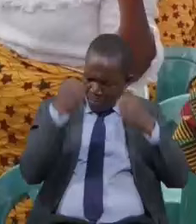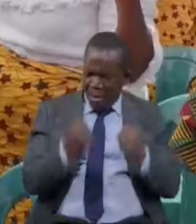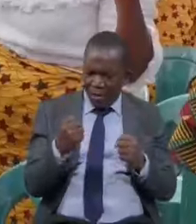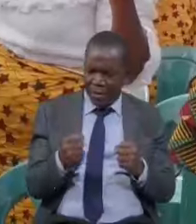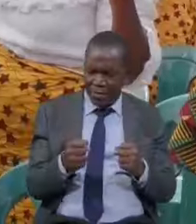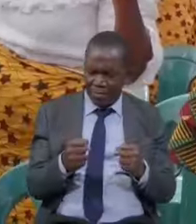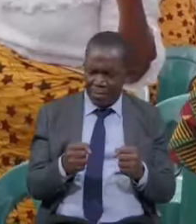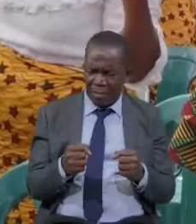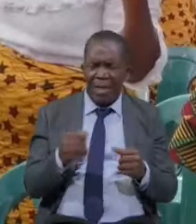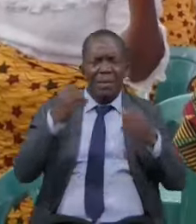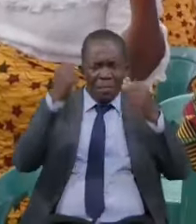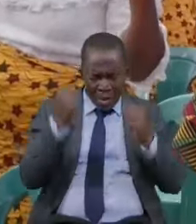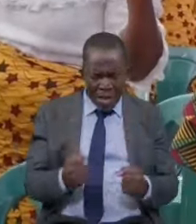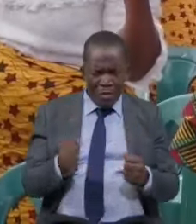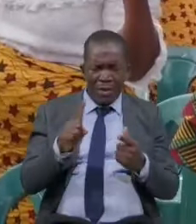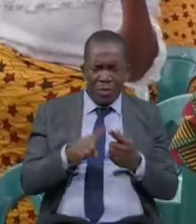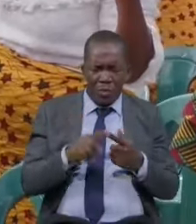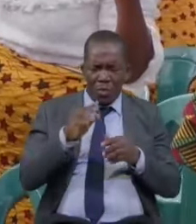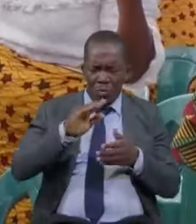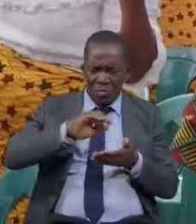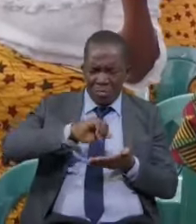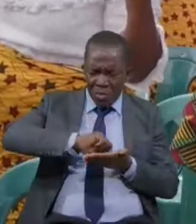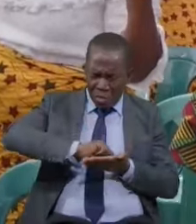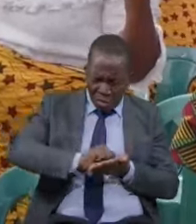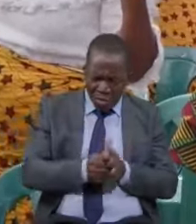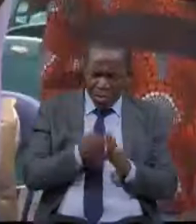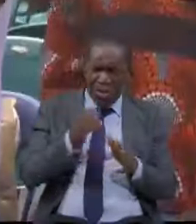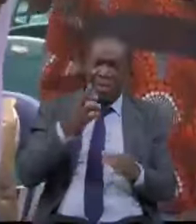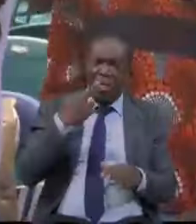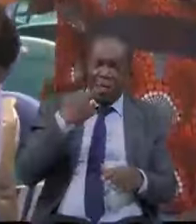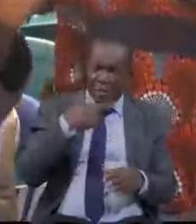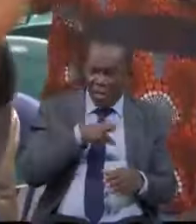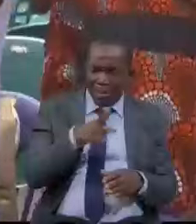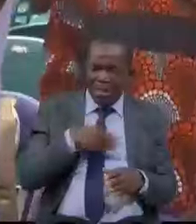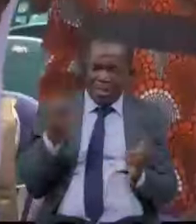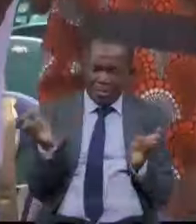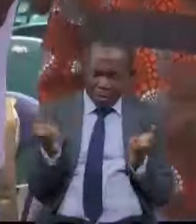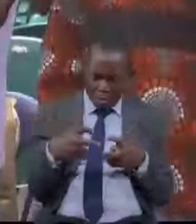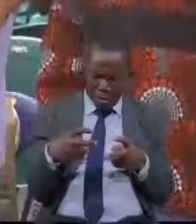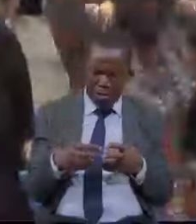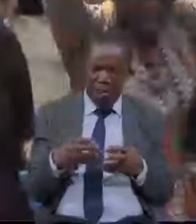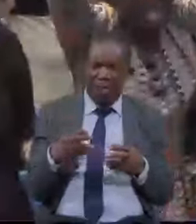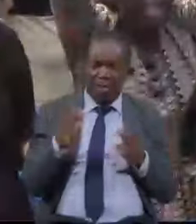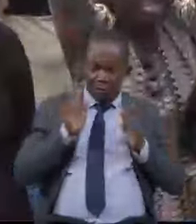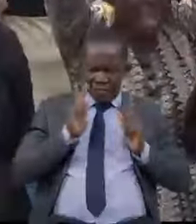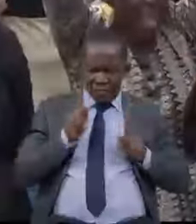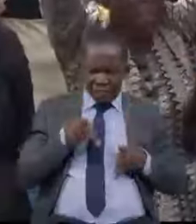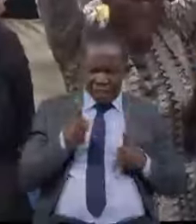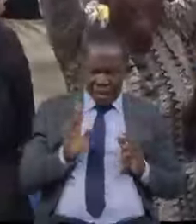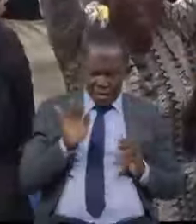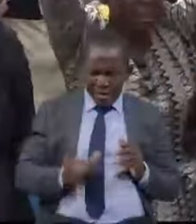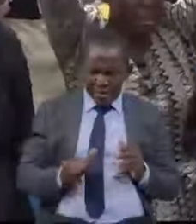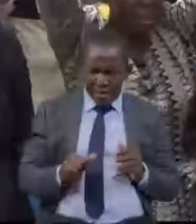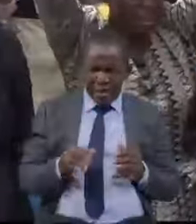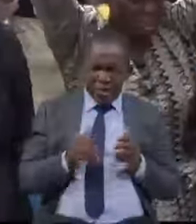tread on serpents and scorpions. Physical, supernatural, coming